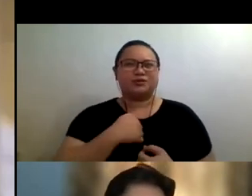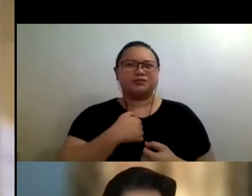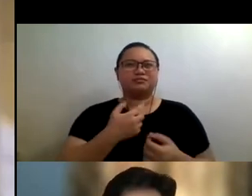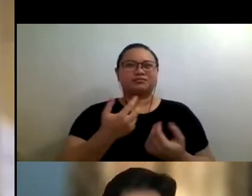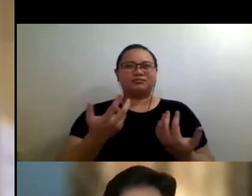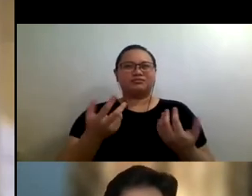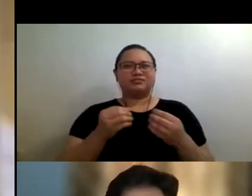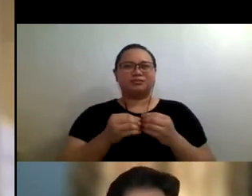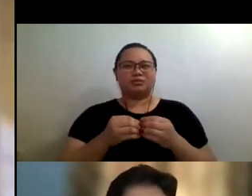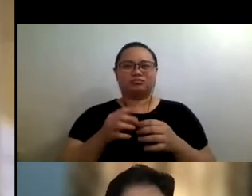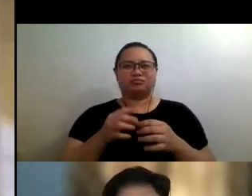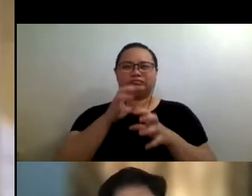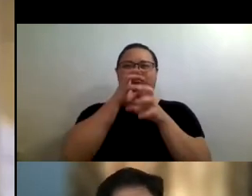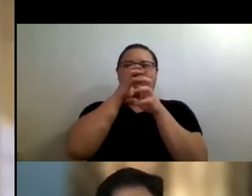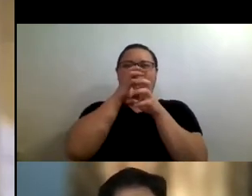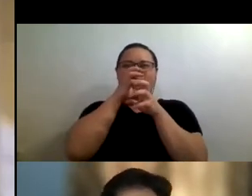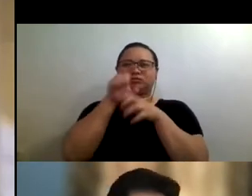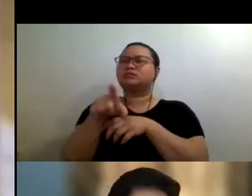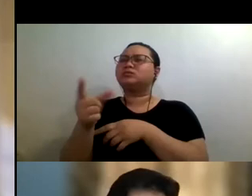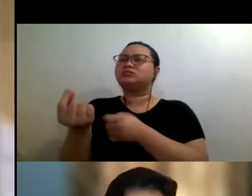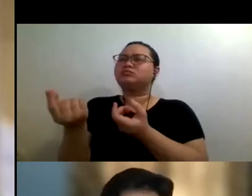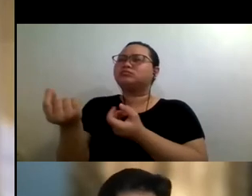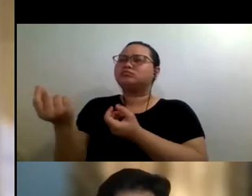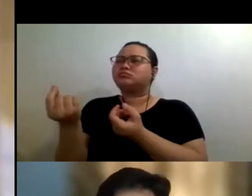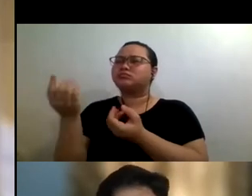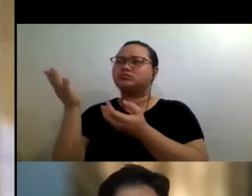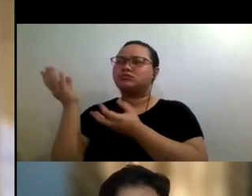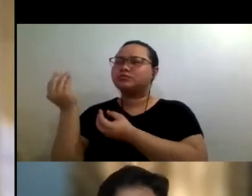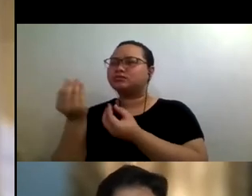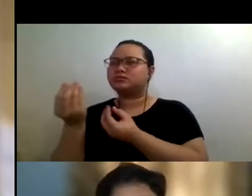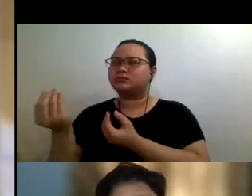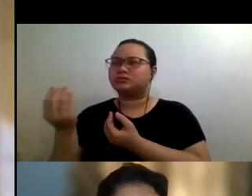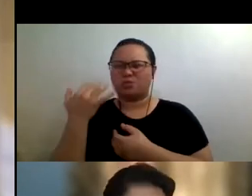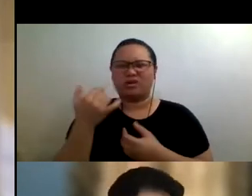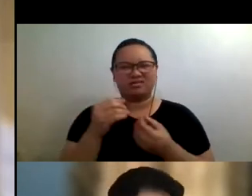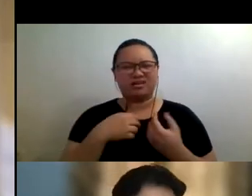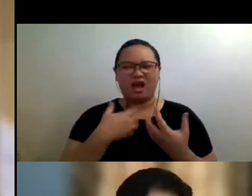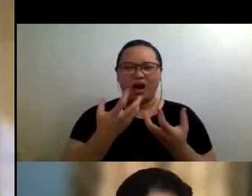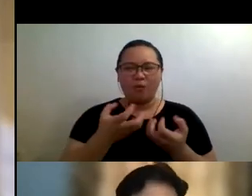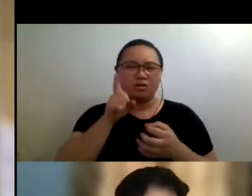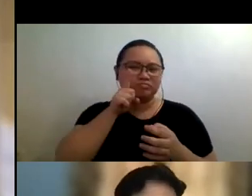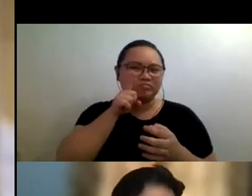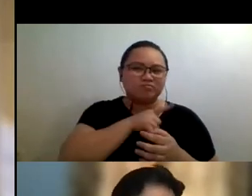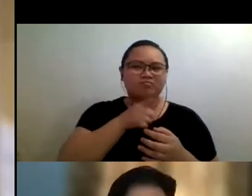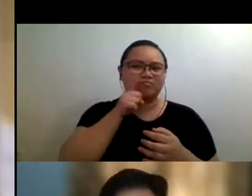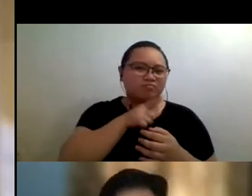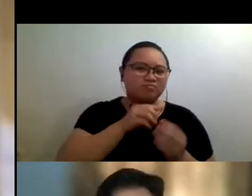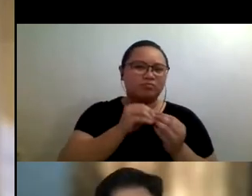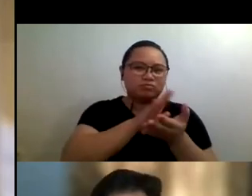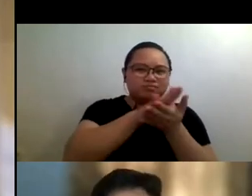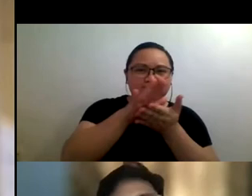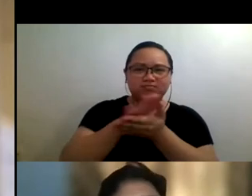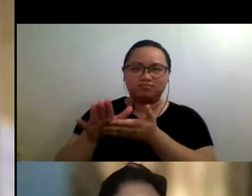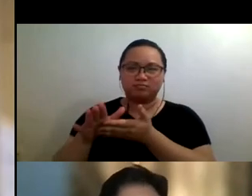terror person before, because I wanted to do this efficiently and systematically. So check, check, check, check. And then I'm out